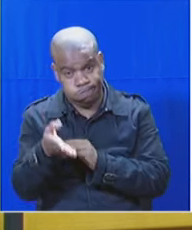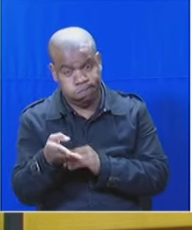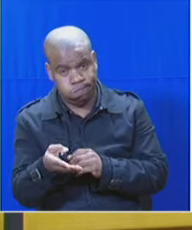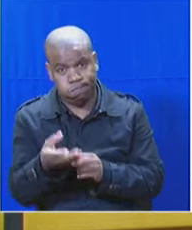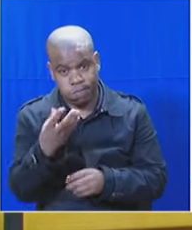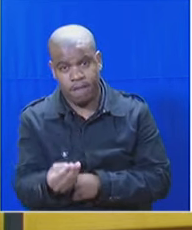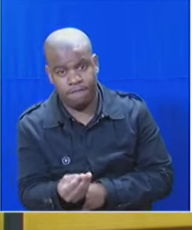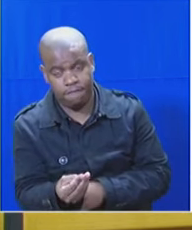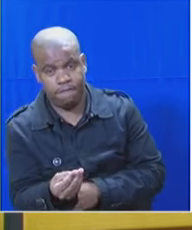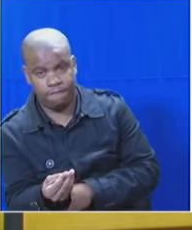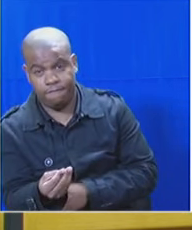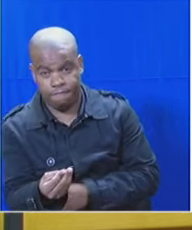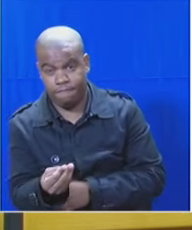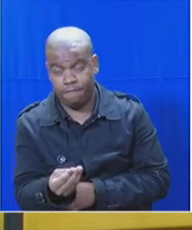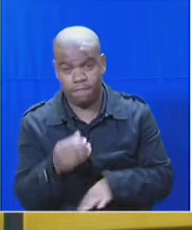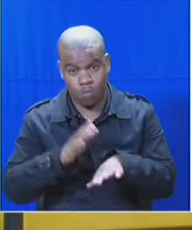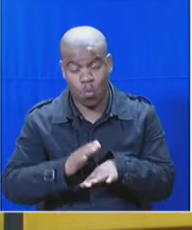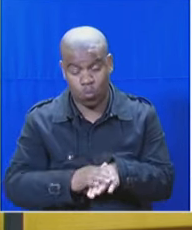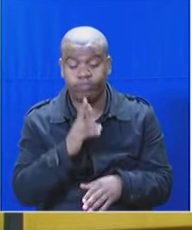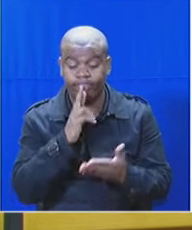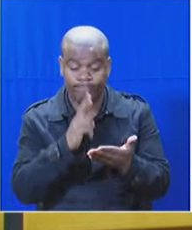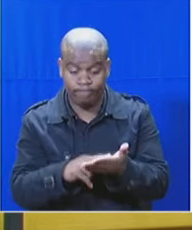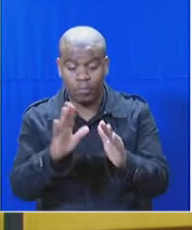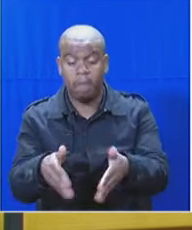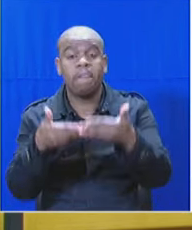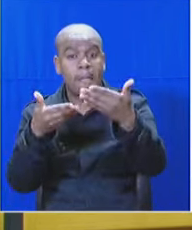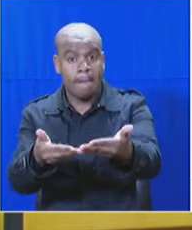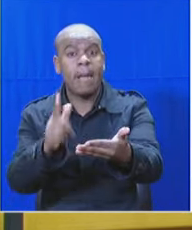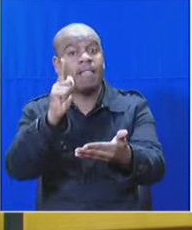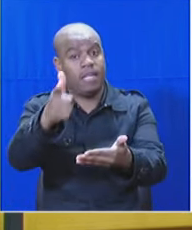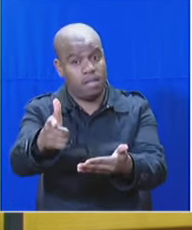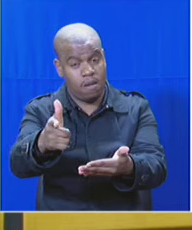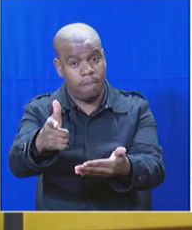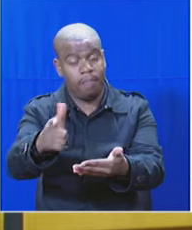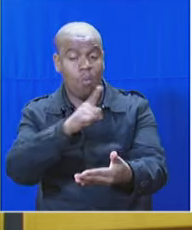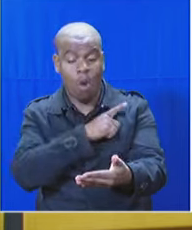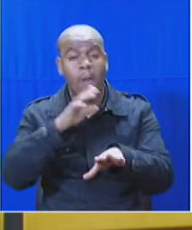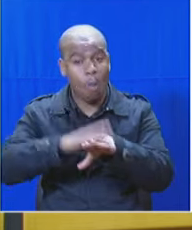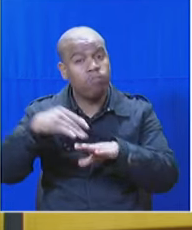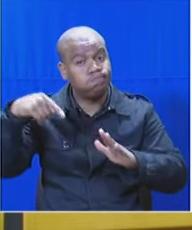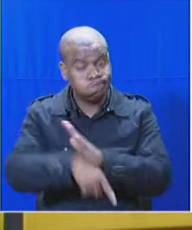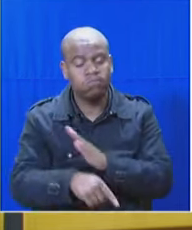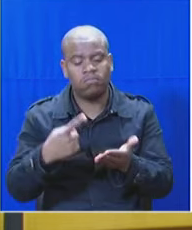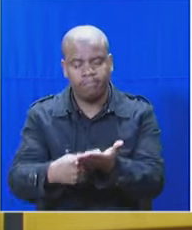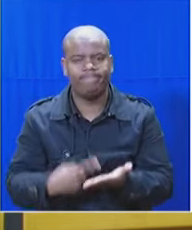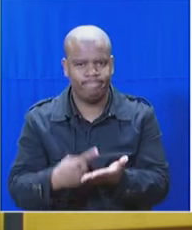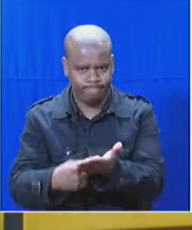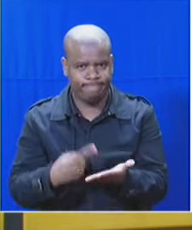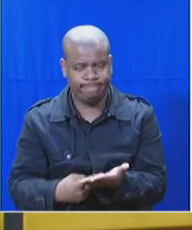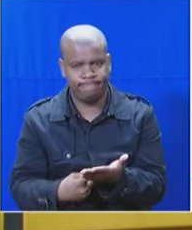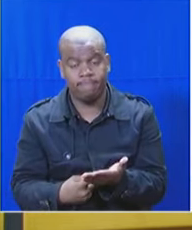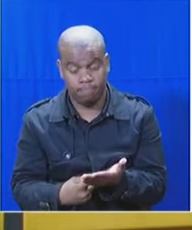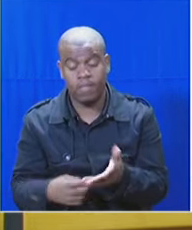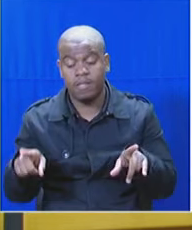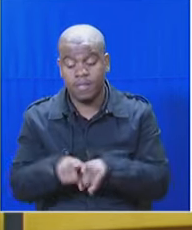statute. And then we will report later to the House where we will debate the matter fully and further. We hope at the same